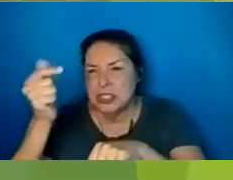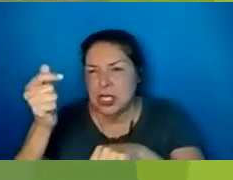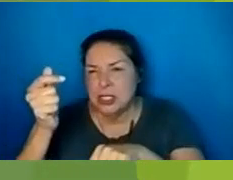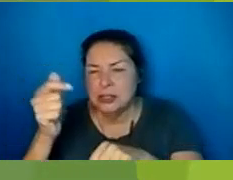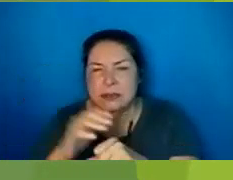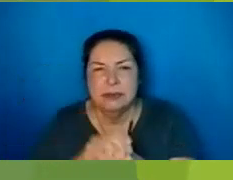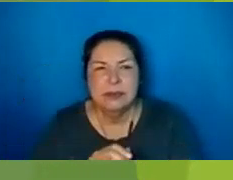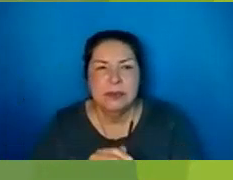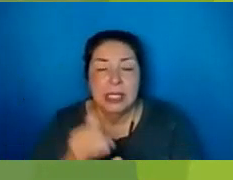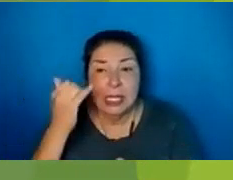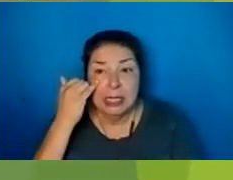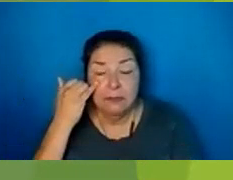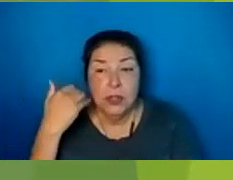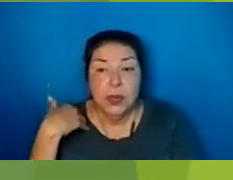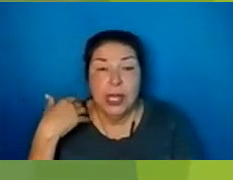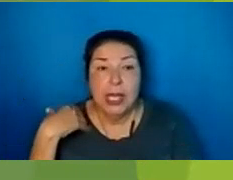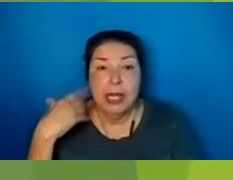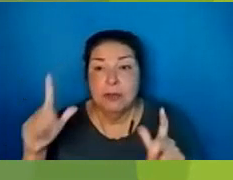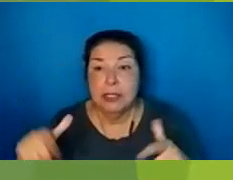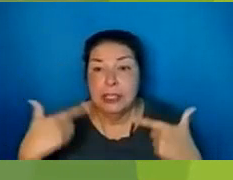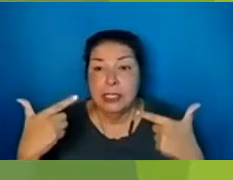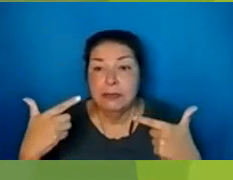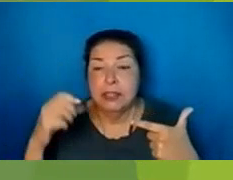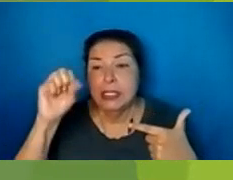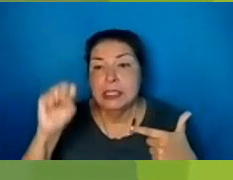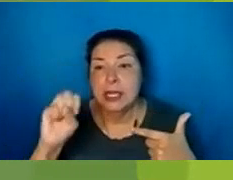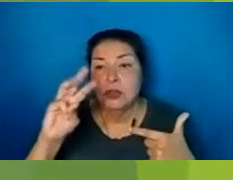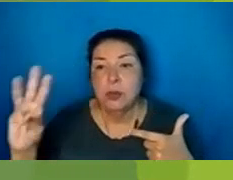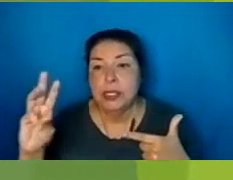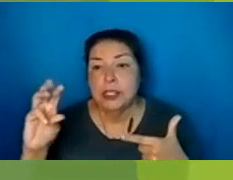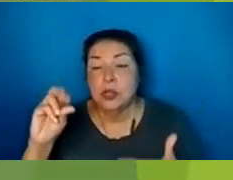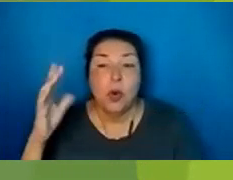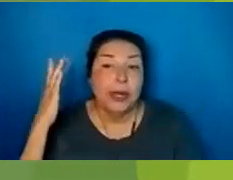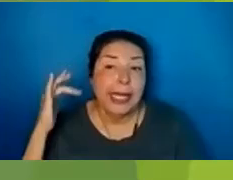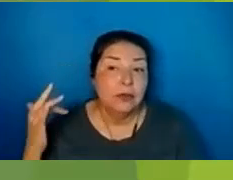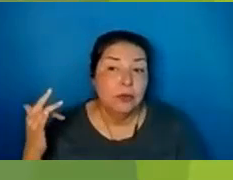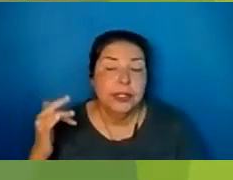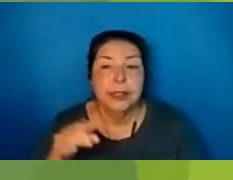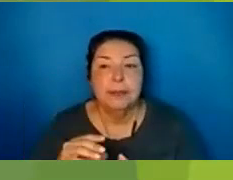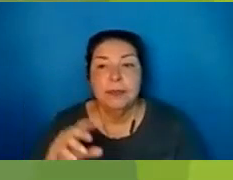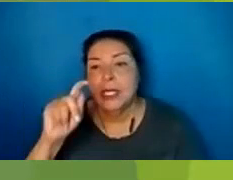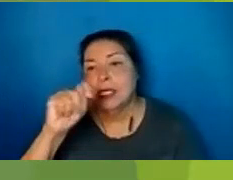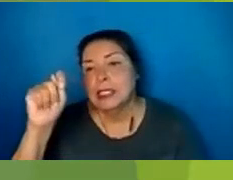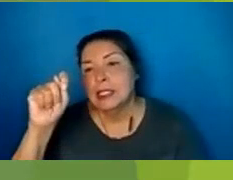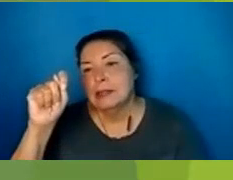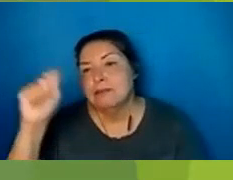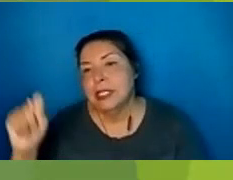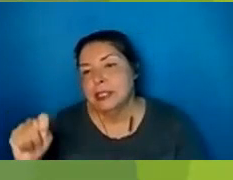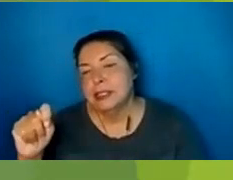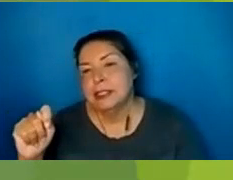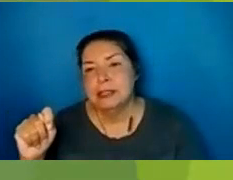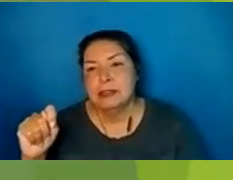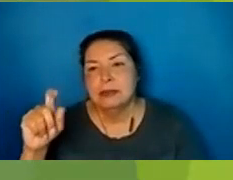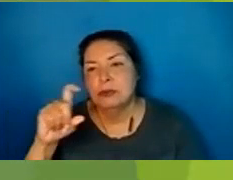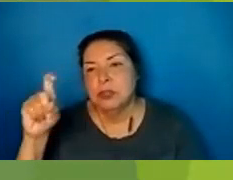If you have ever lived in the Southwest or California, Texas, and you know, up